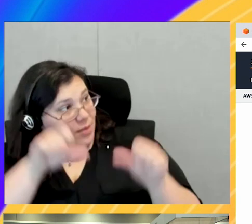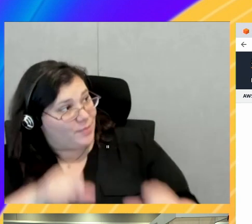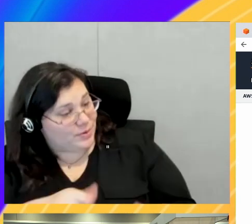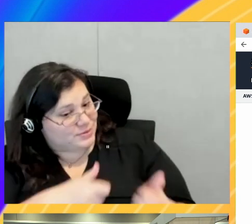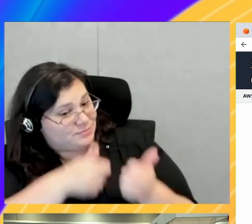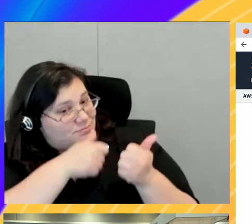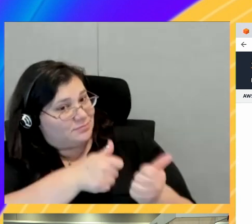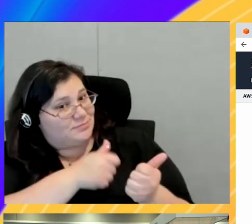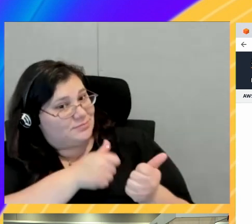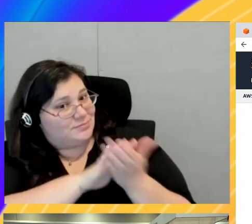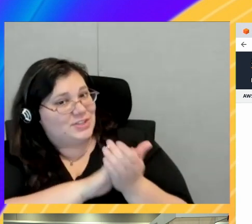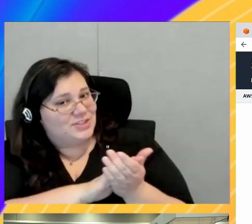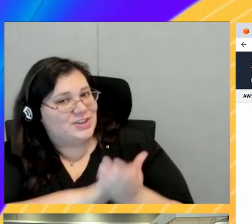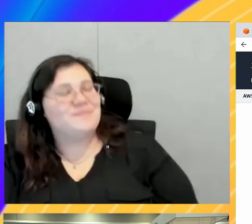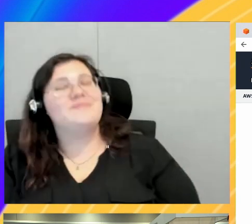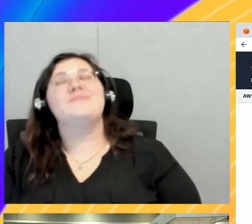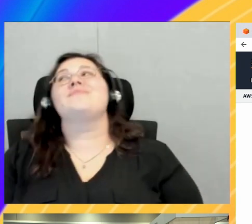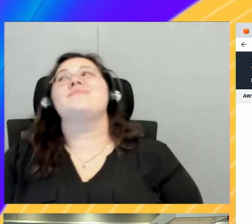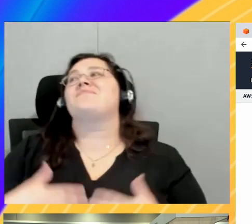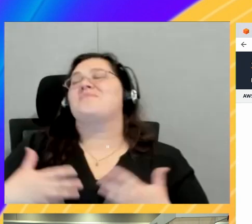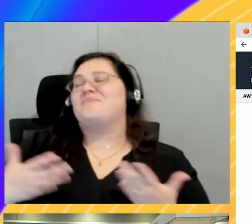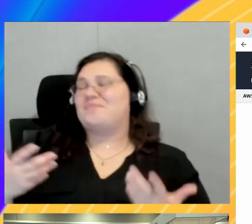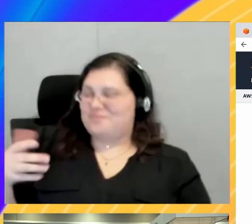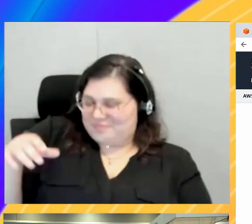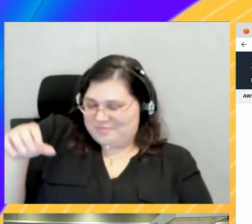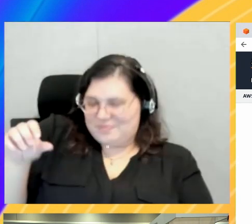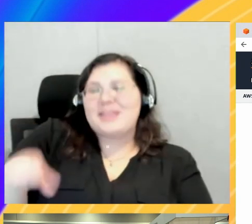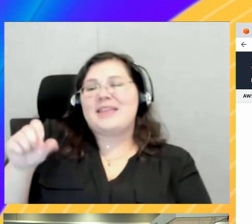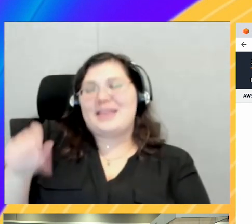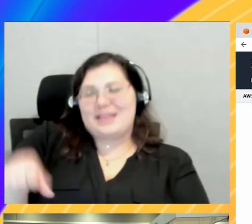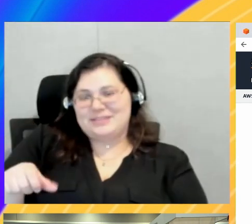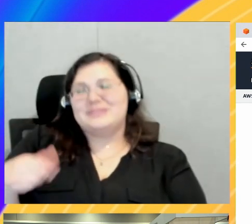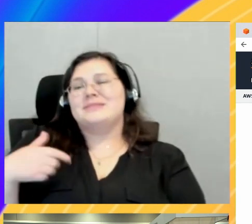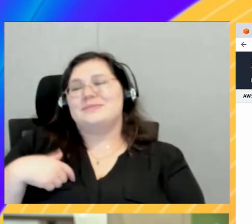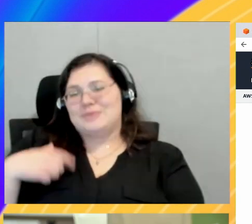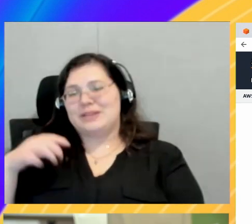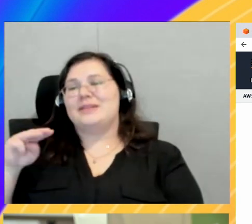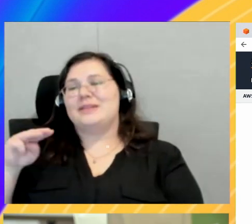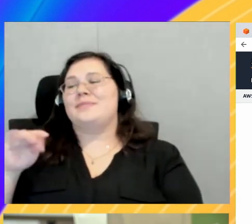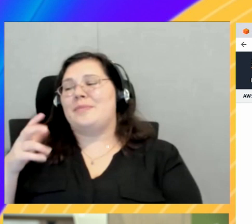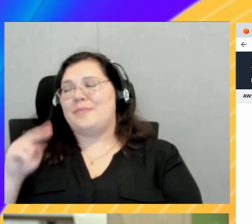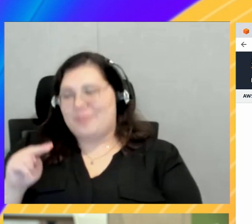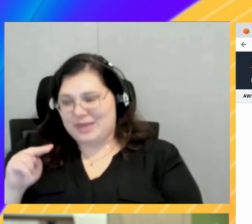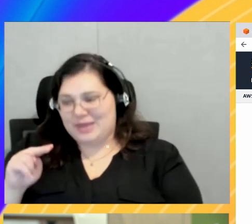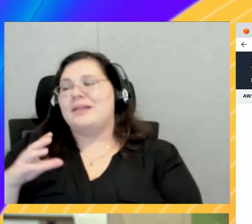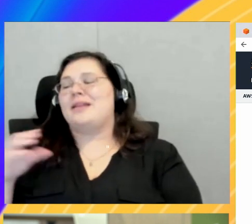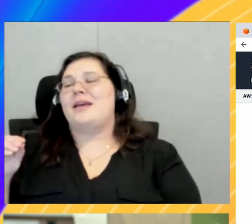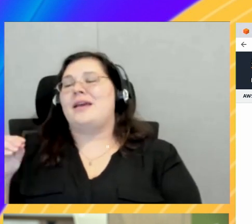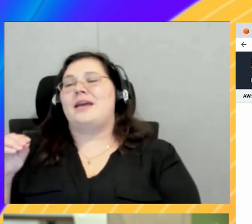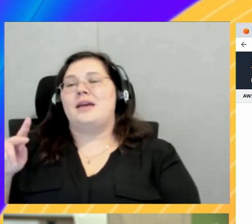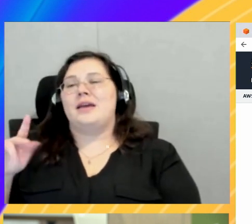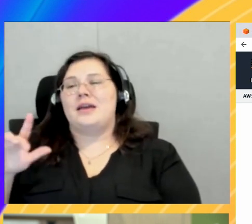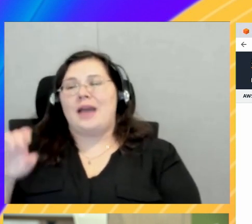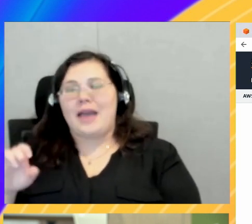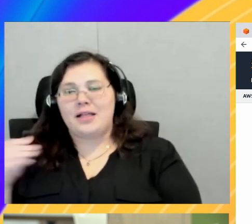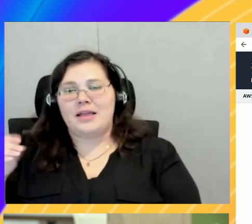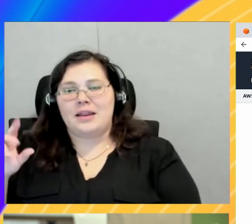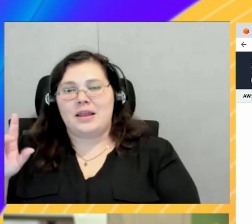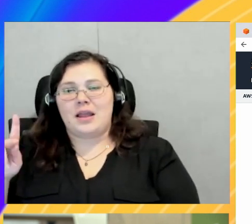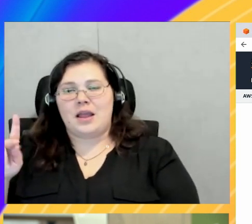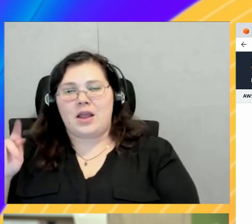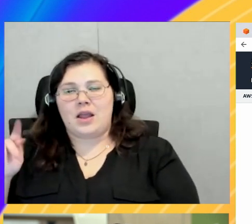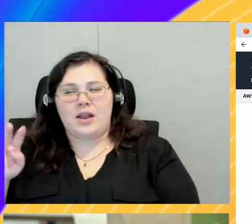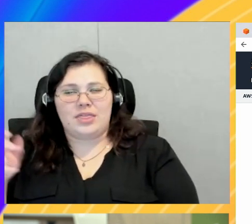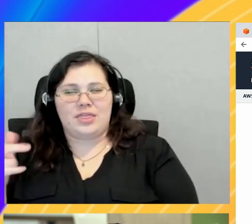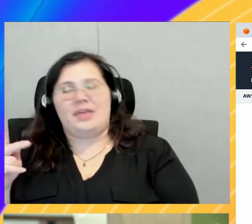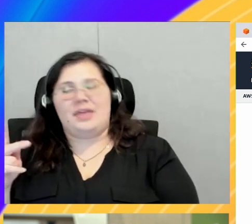biased. Megan, Karthik, and Kyle. Megan, Karthik, and Kyle, yeah. The dynamic trio, almost like this dynamic